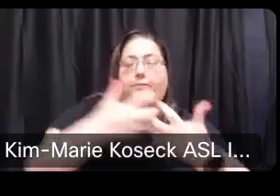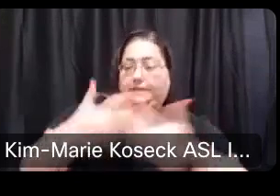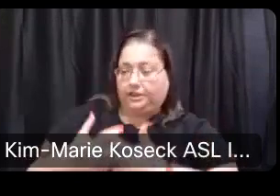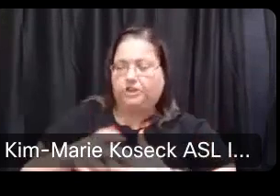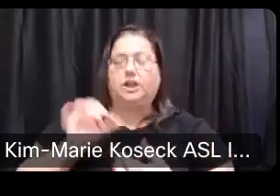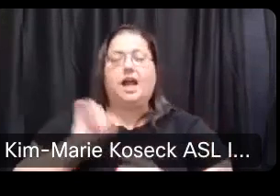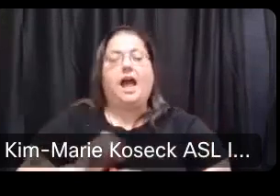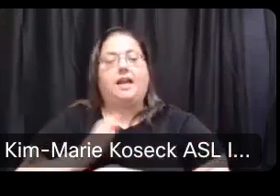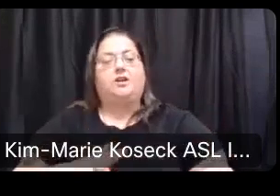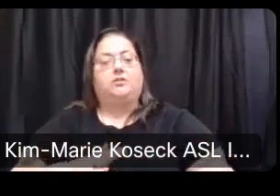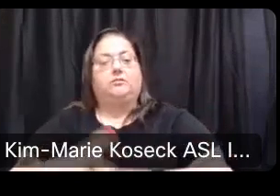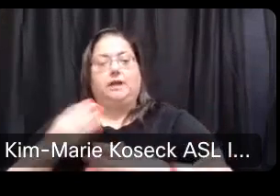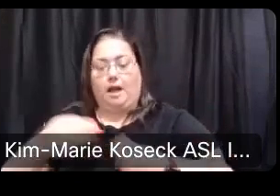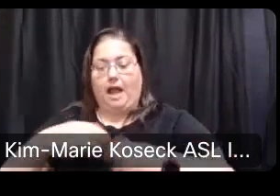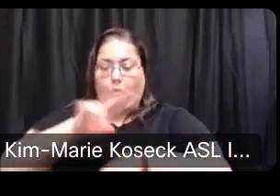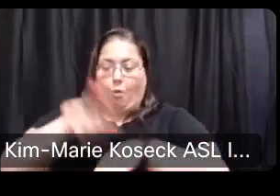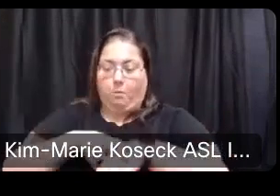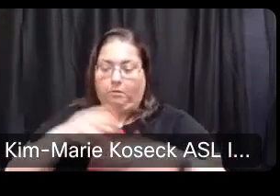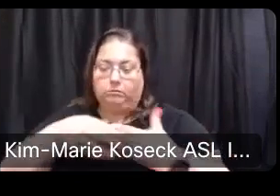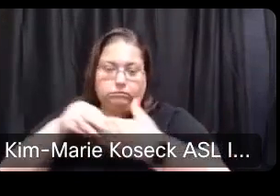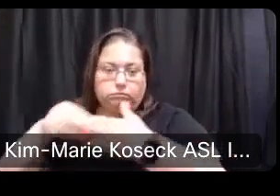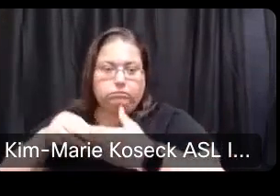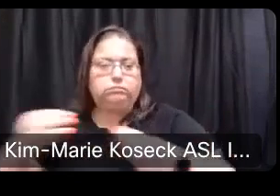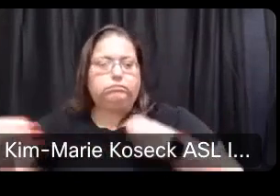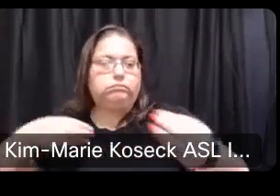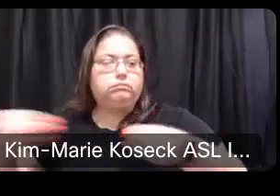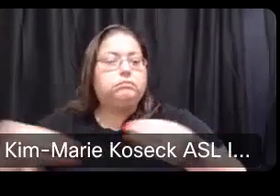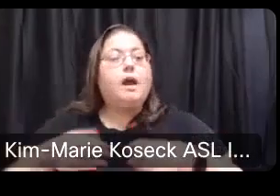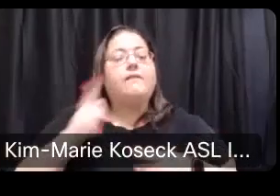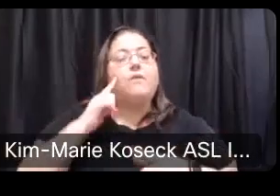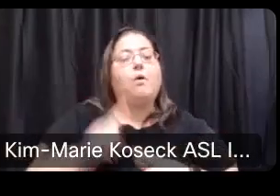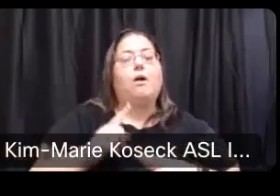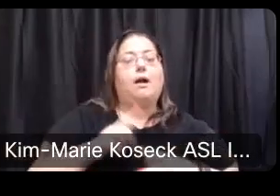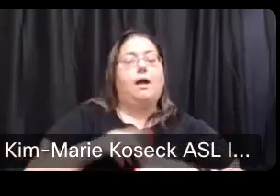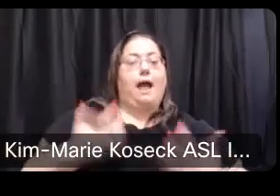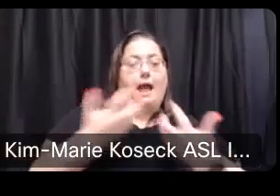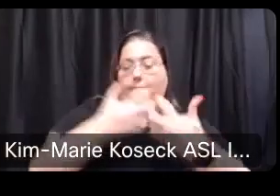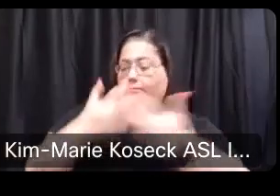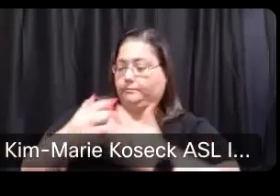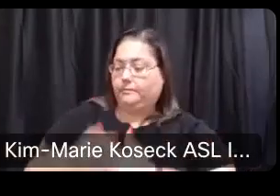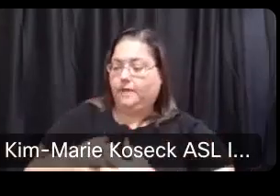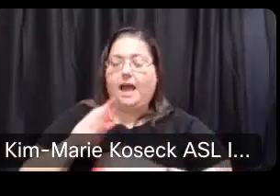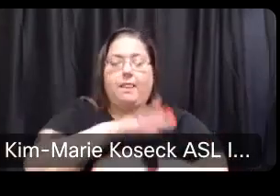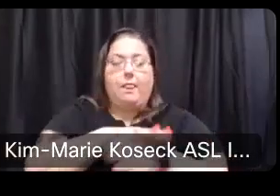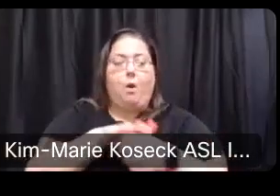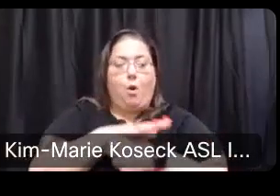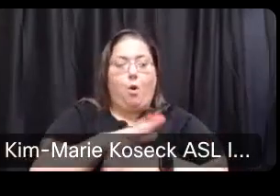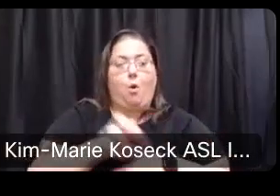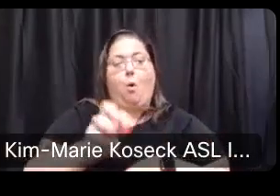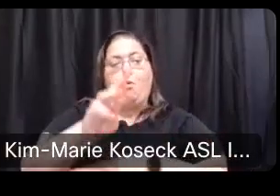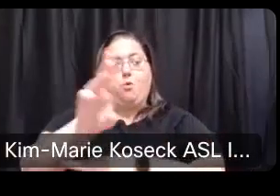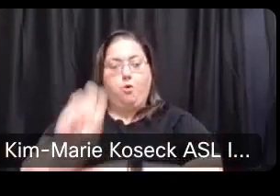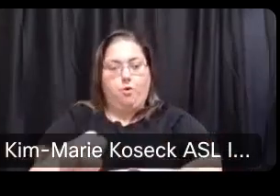discussion on two Department of State initiatives that feature adaptation planning and local ownership: the Smart